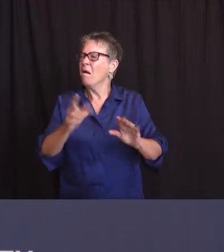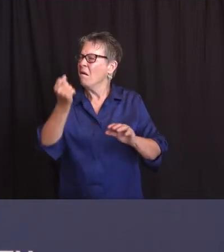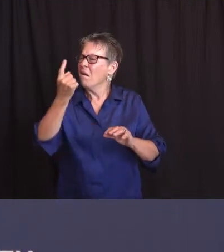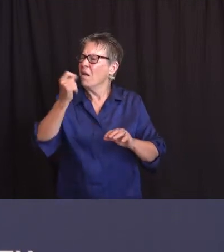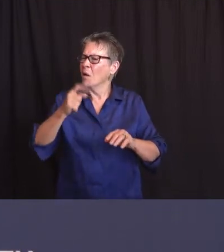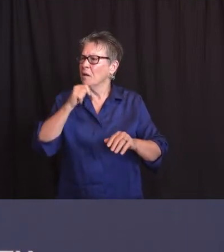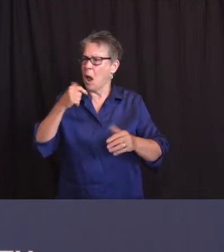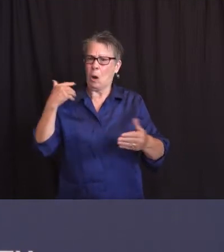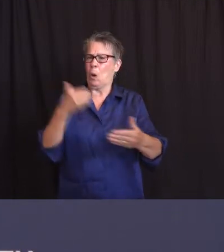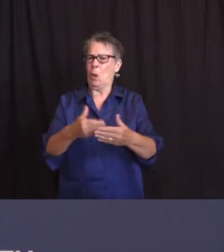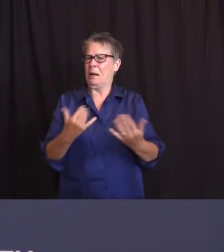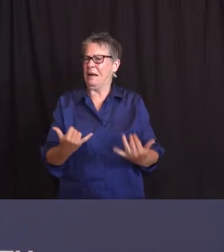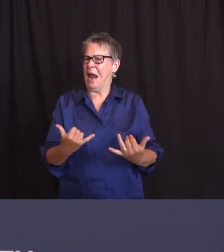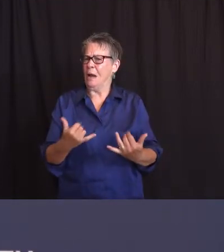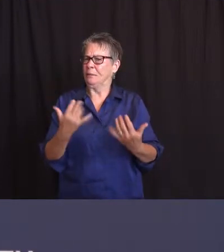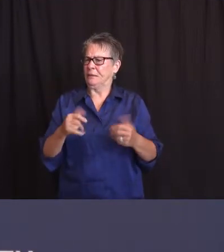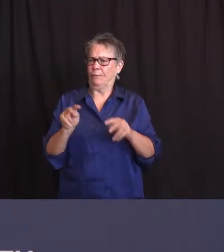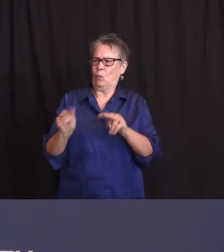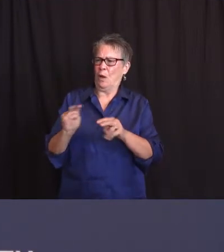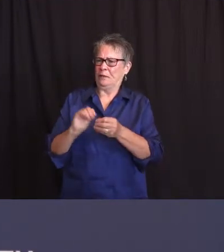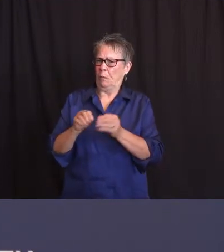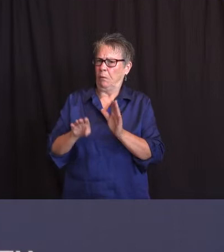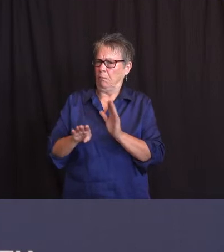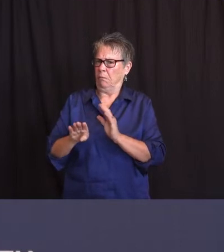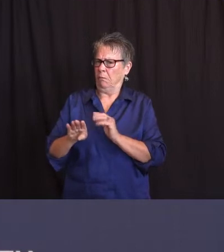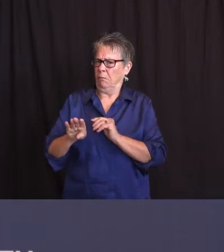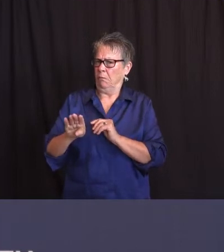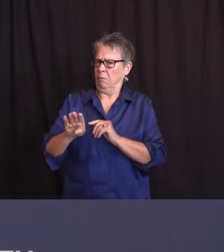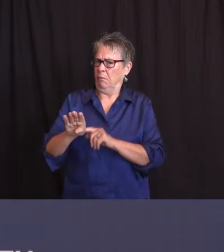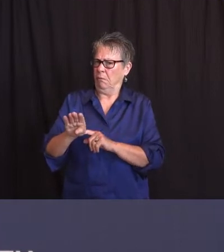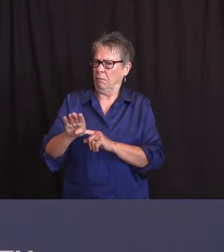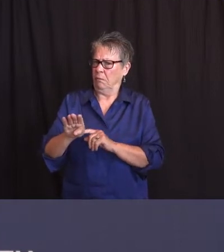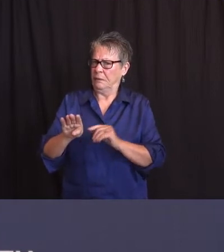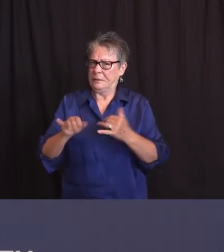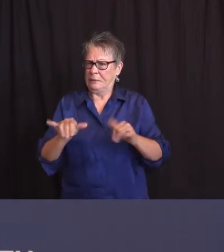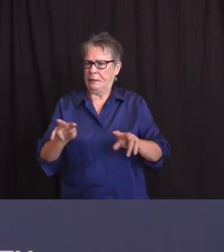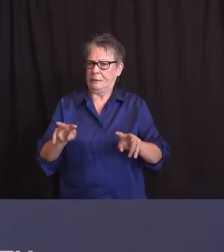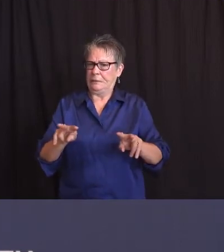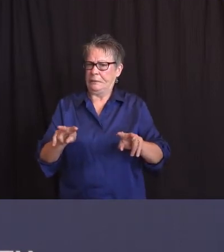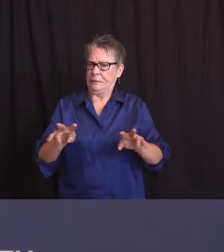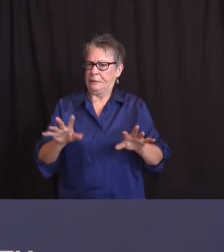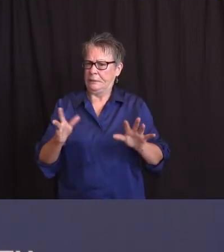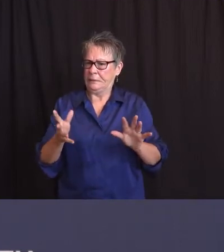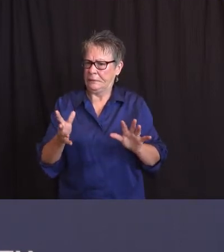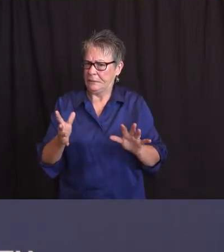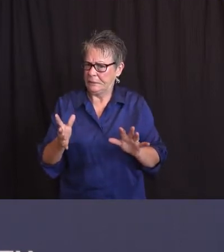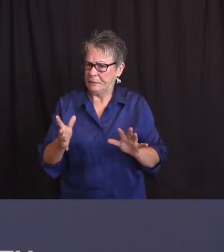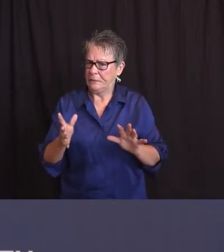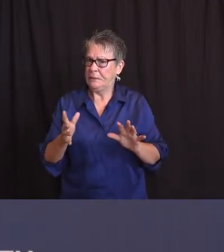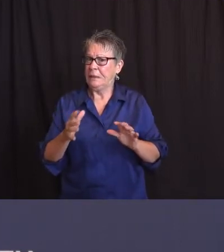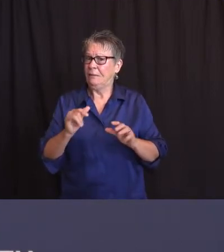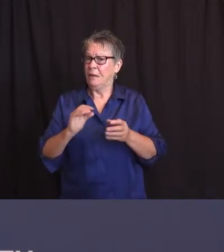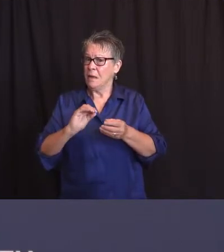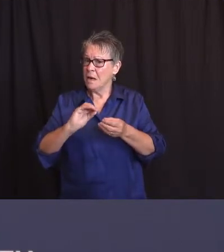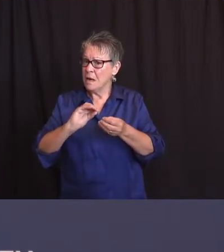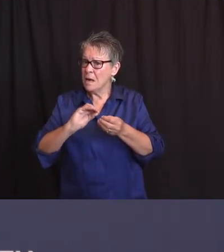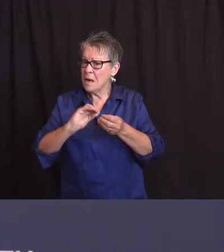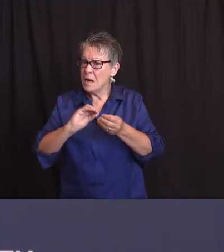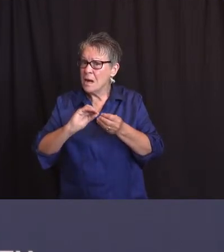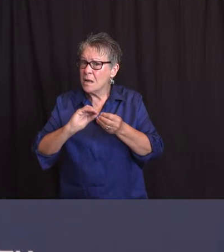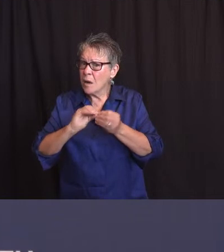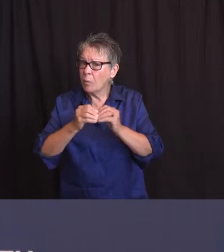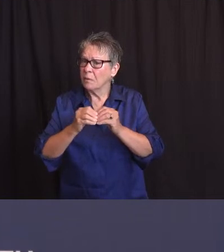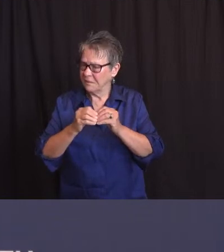January. So while the numbers are up, and we don't like that, they're up from a very low level. I think you mentioned that Florida has 6,000